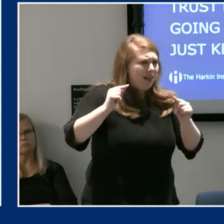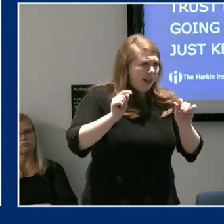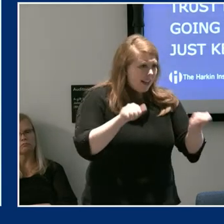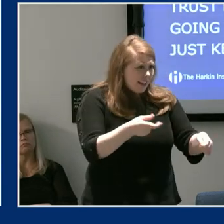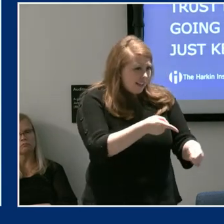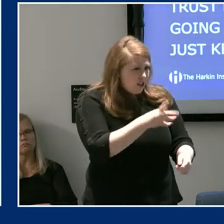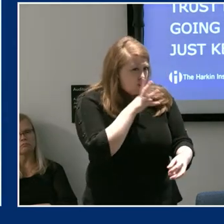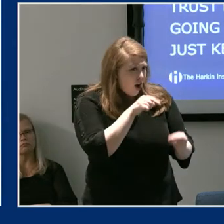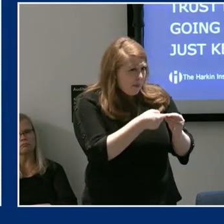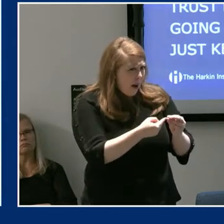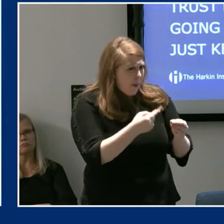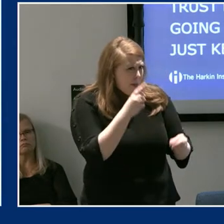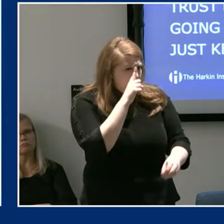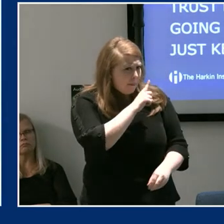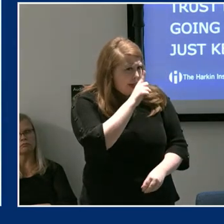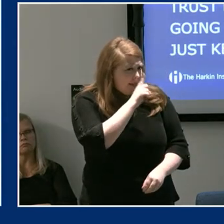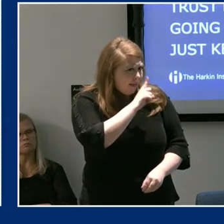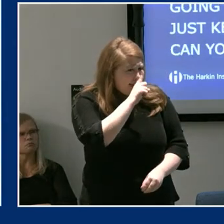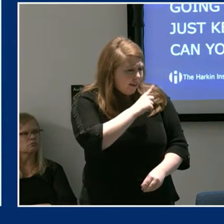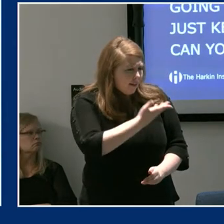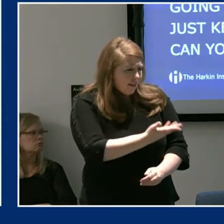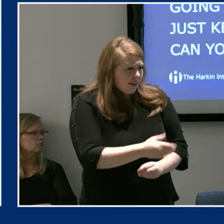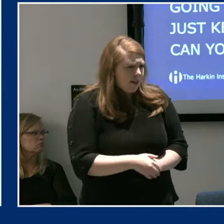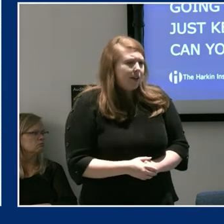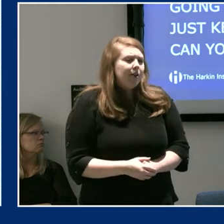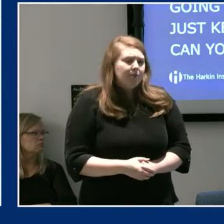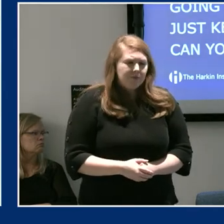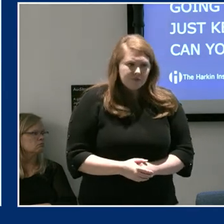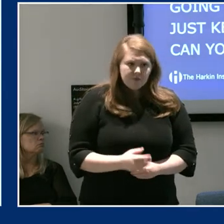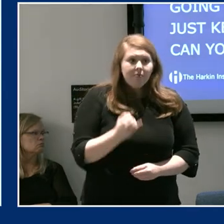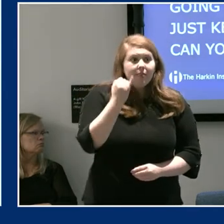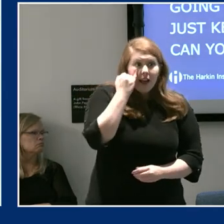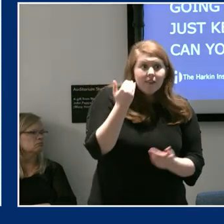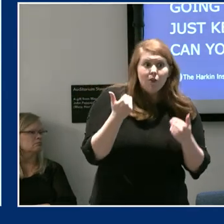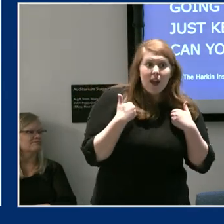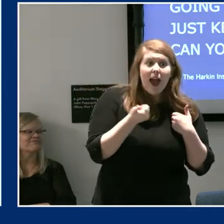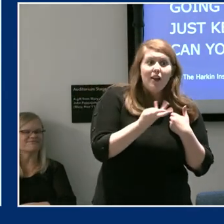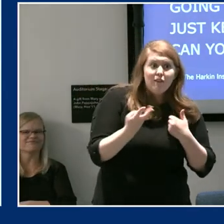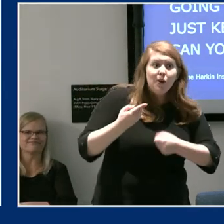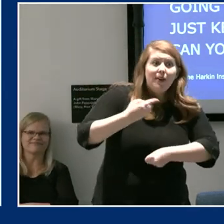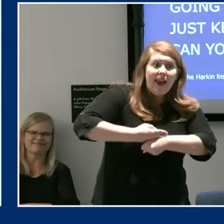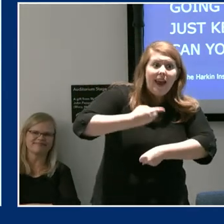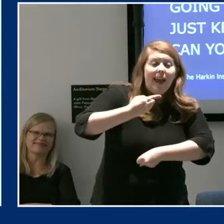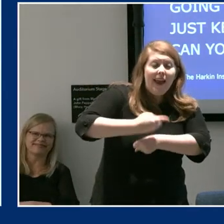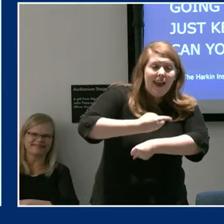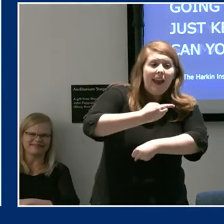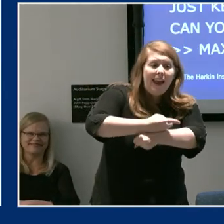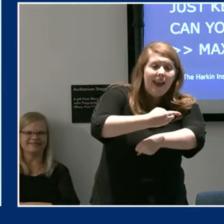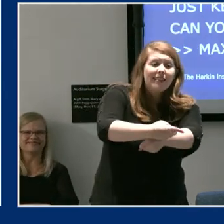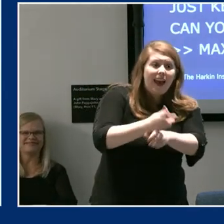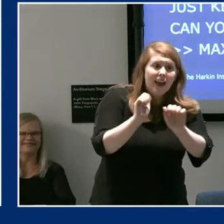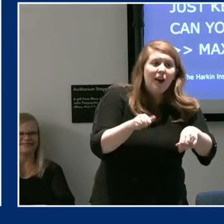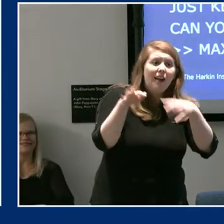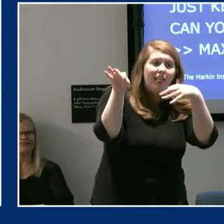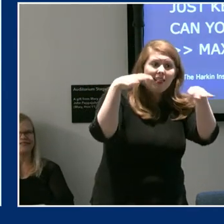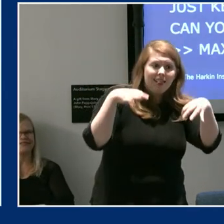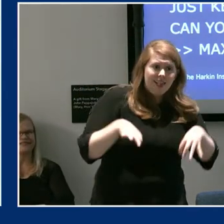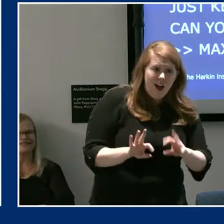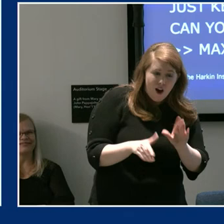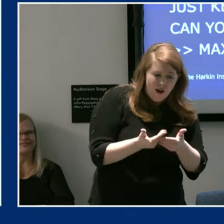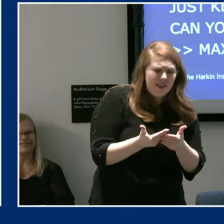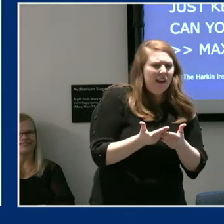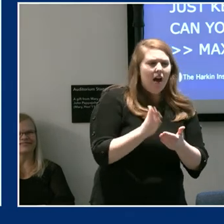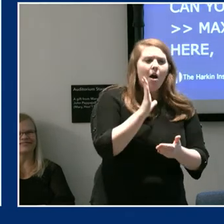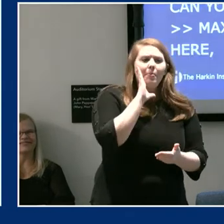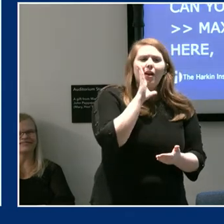about some of these myths? Well, if we had a couple of days here, I could go through all of them, but I'll mention a